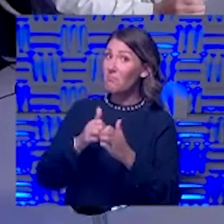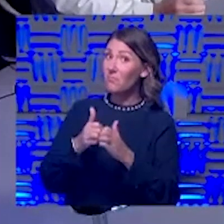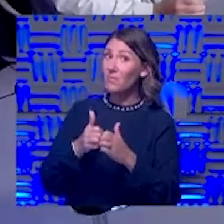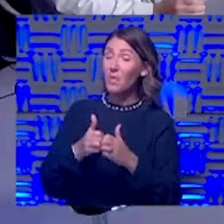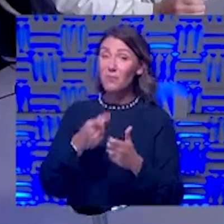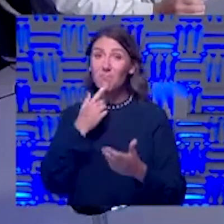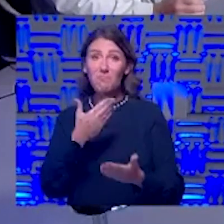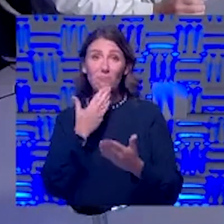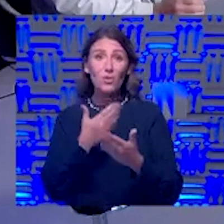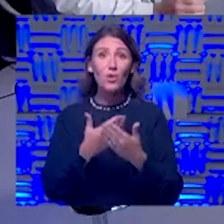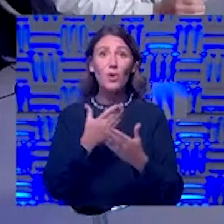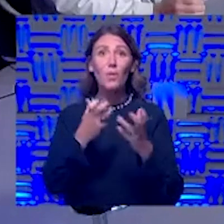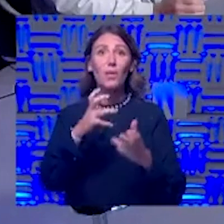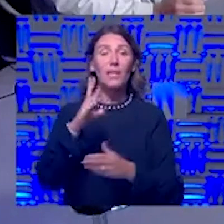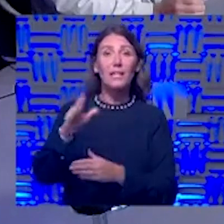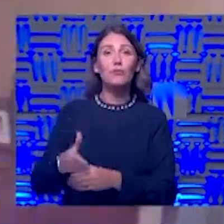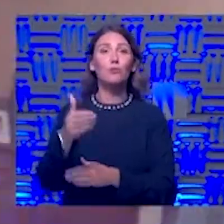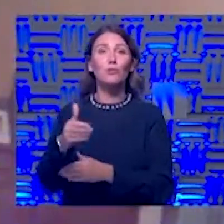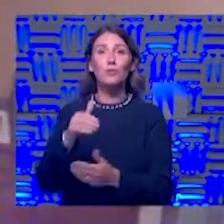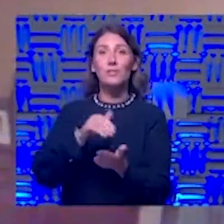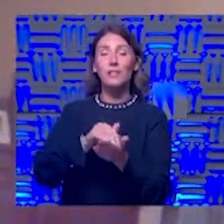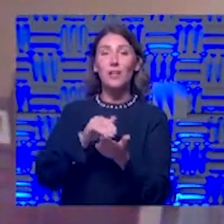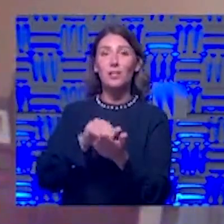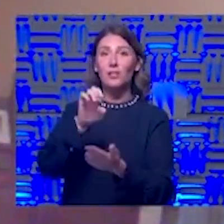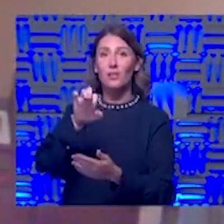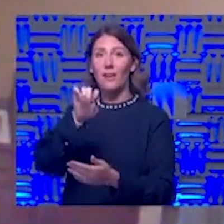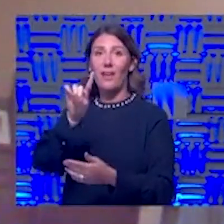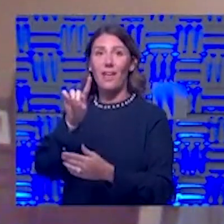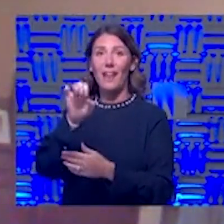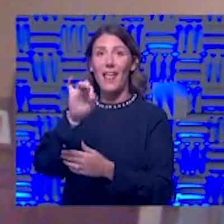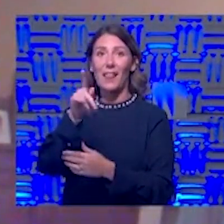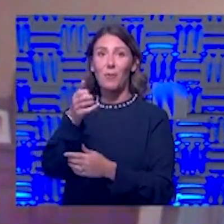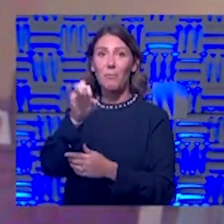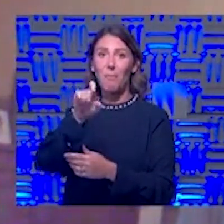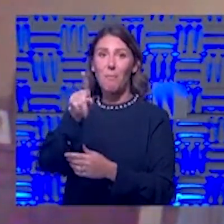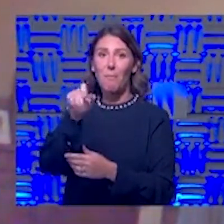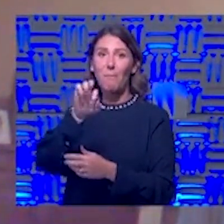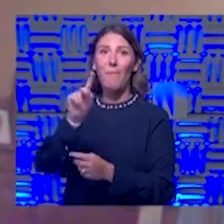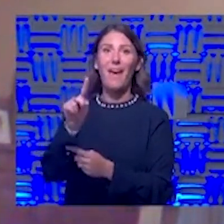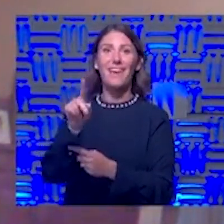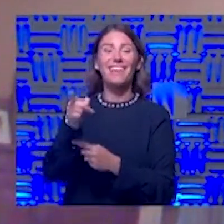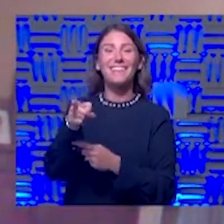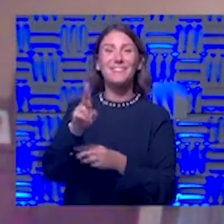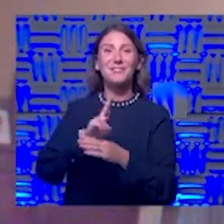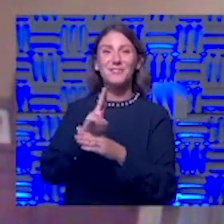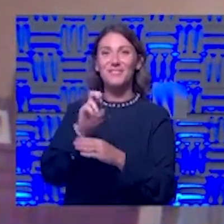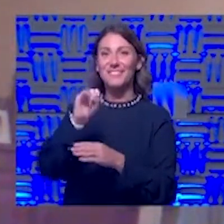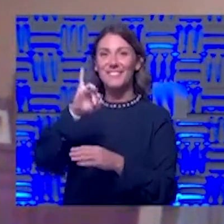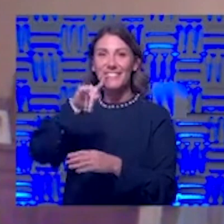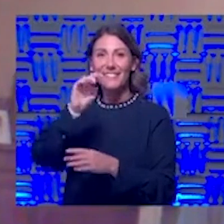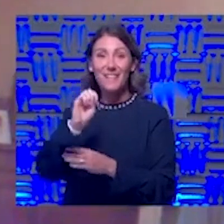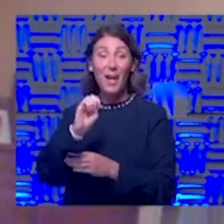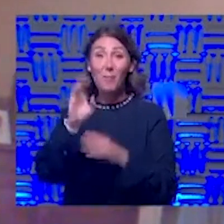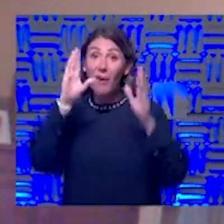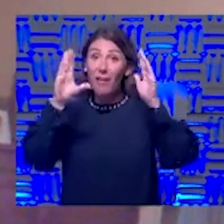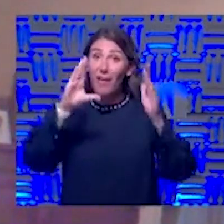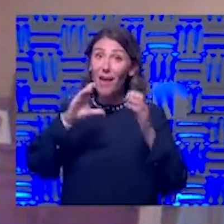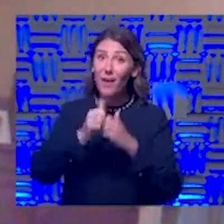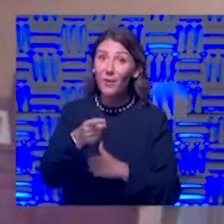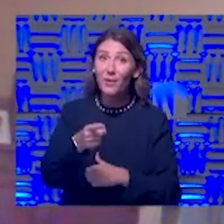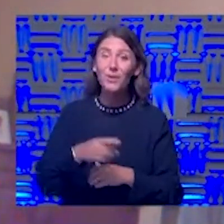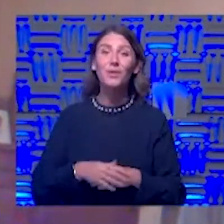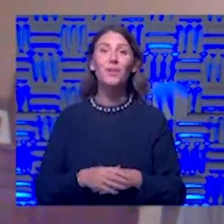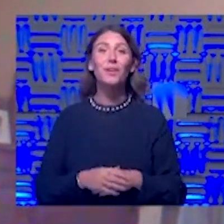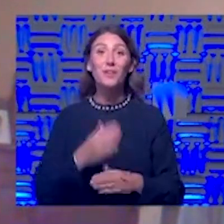wanted to introduce Dr. Ed Ellerbeck. He is the Chair of Population Health, joining us via Skype this morning. Hi, Dr. Ellerbeck. How are you?